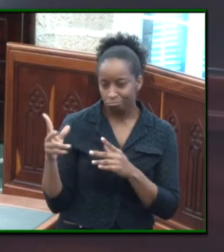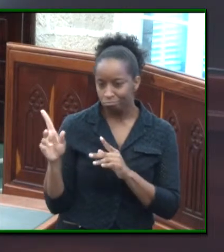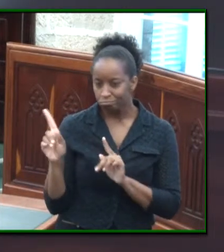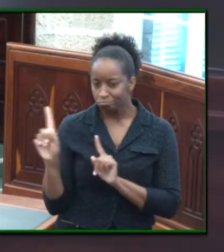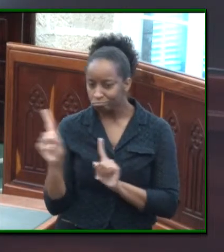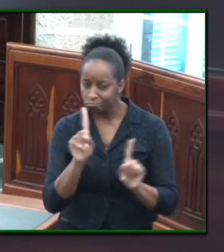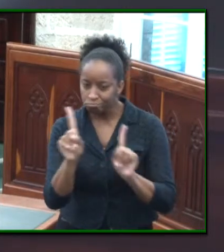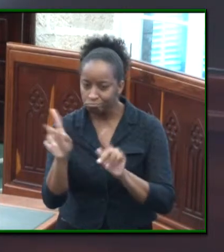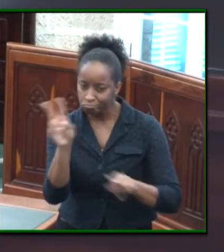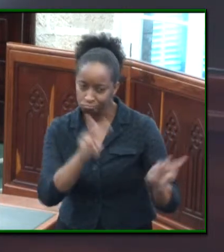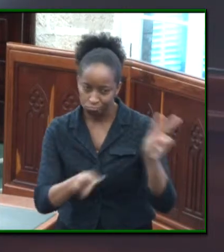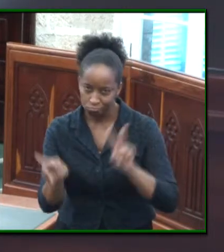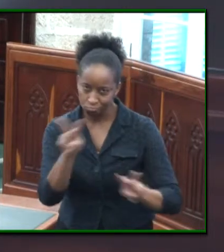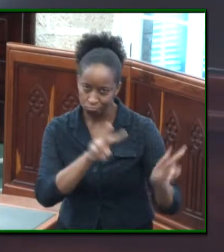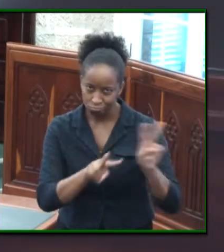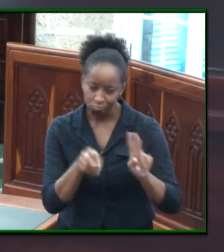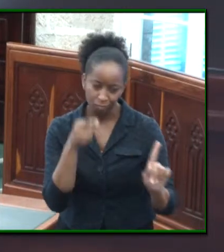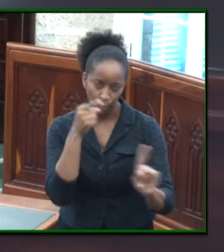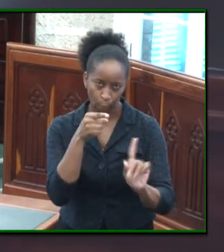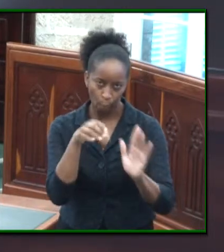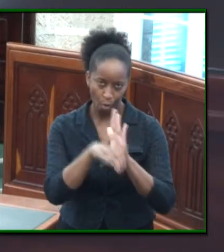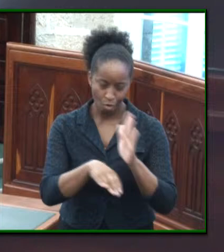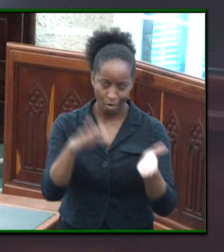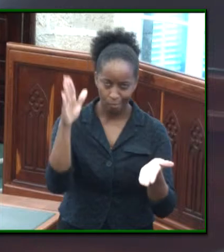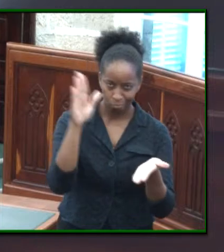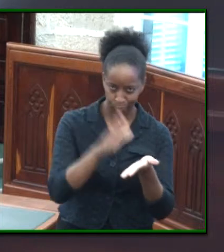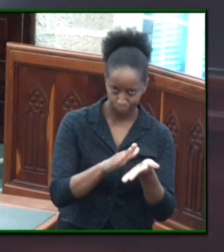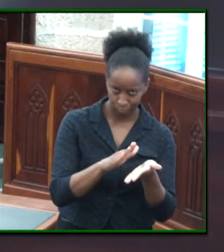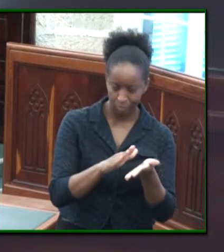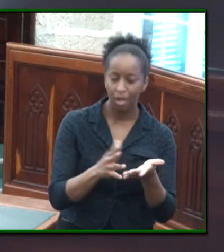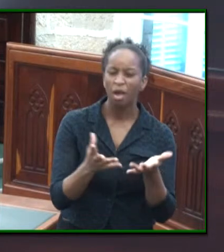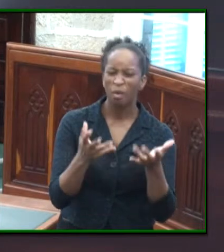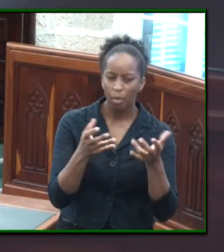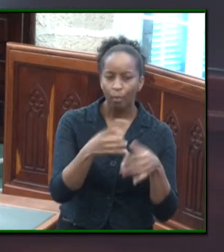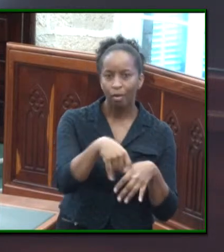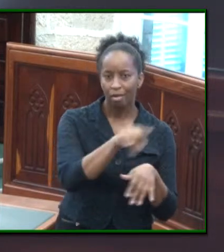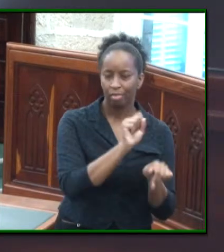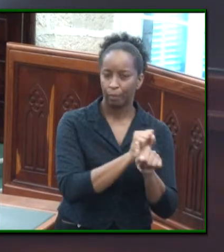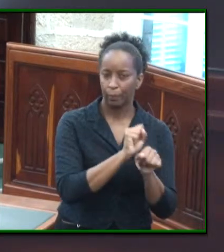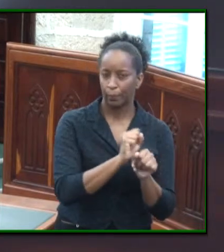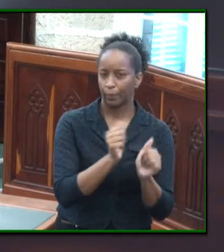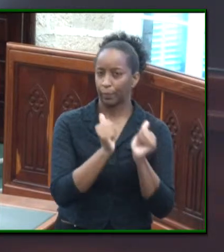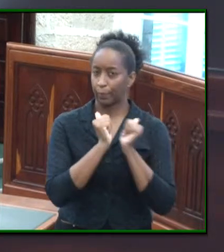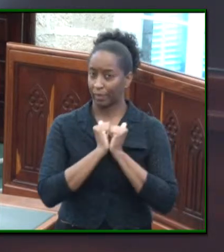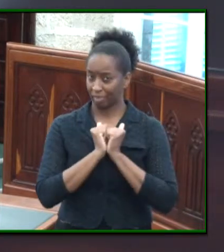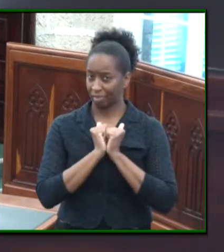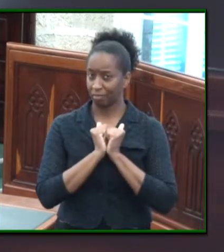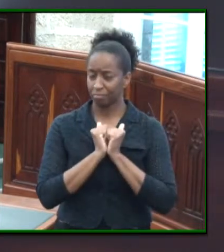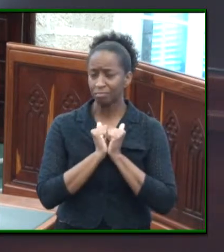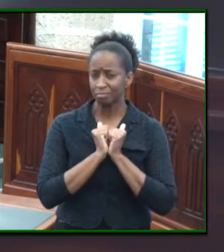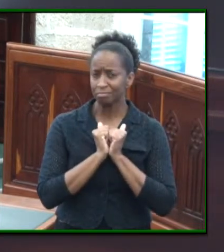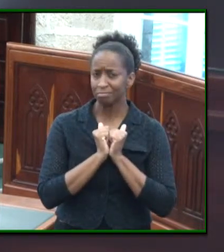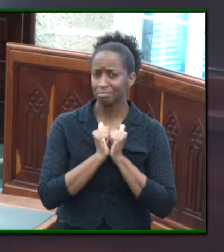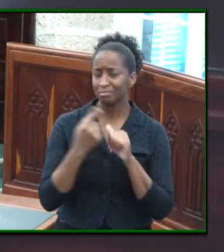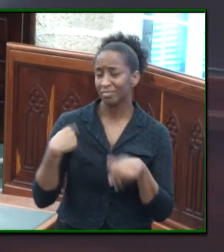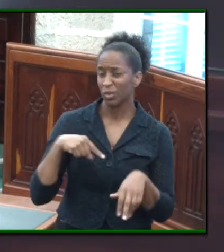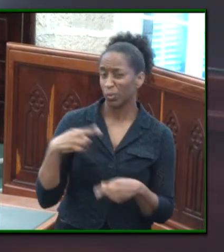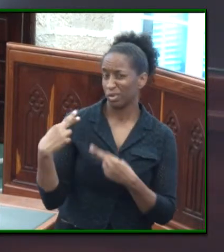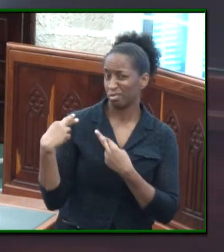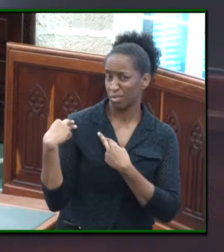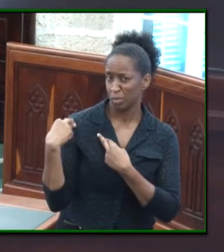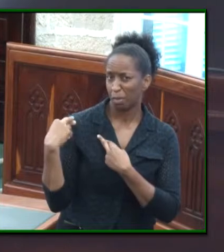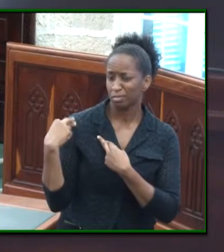So yes, we are well aware of our remit when it comes to working with the